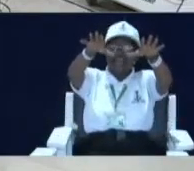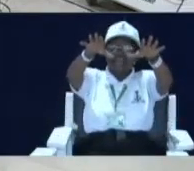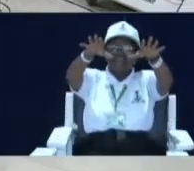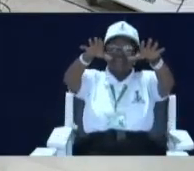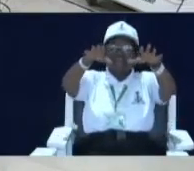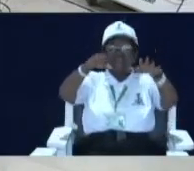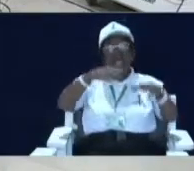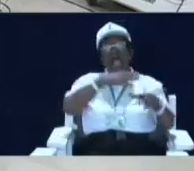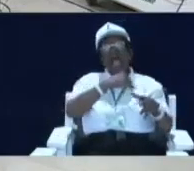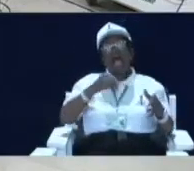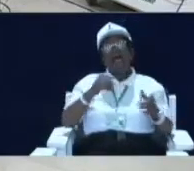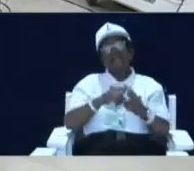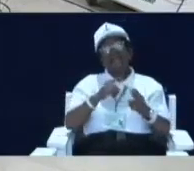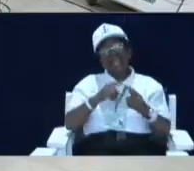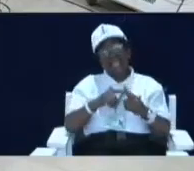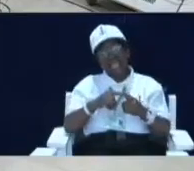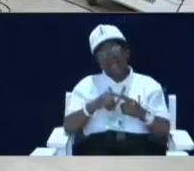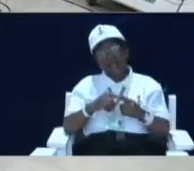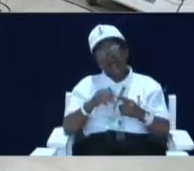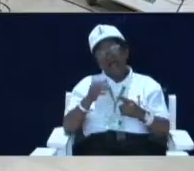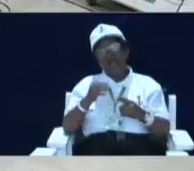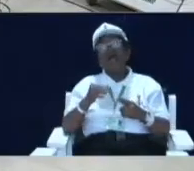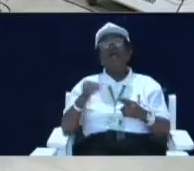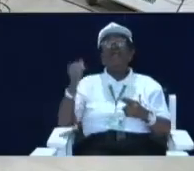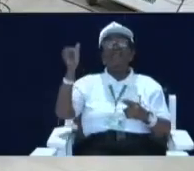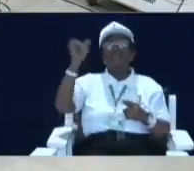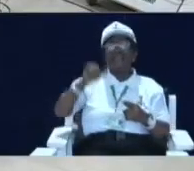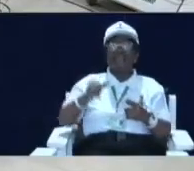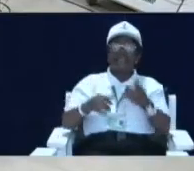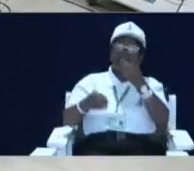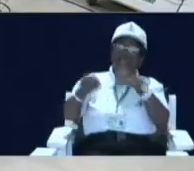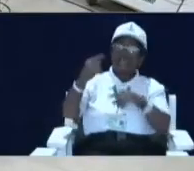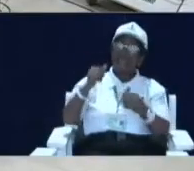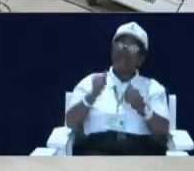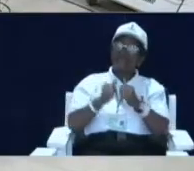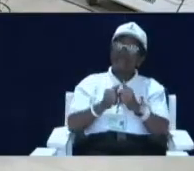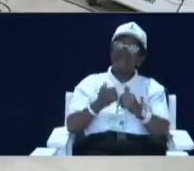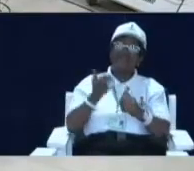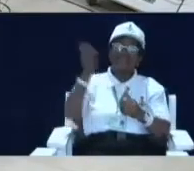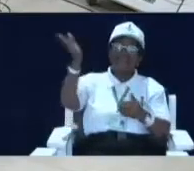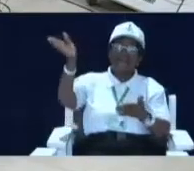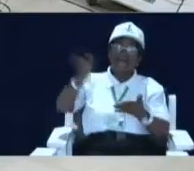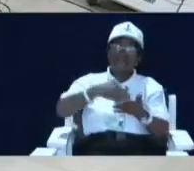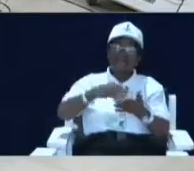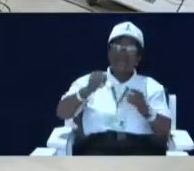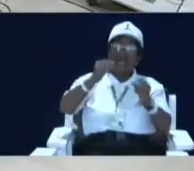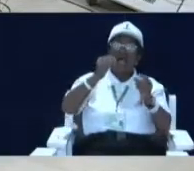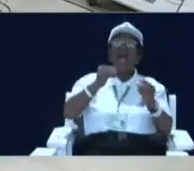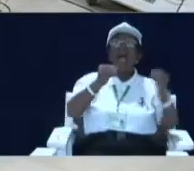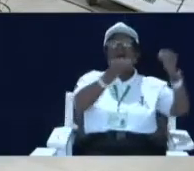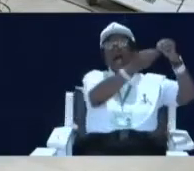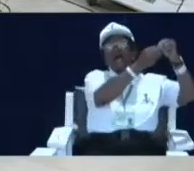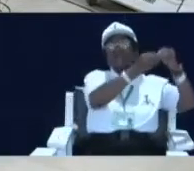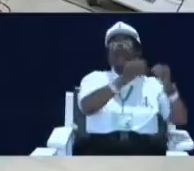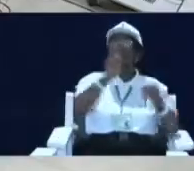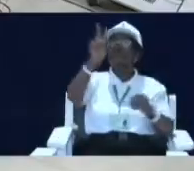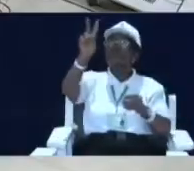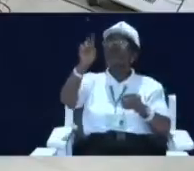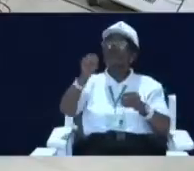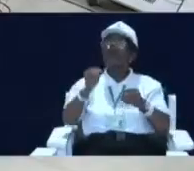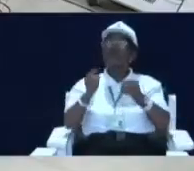then, of course, they came with their song. You add the two together, it was just